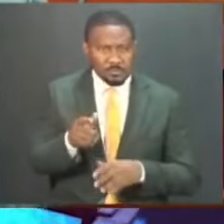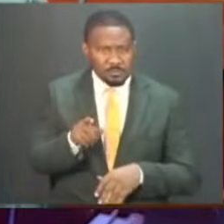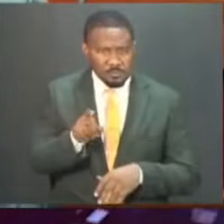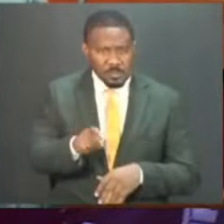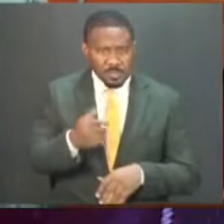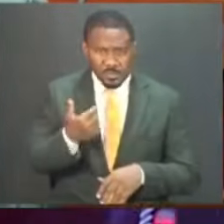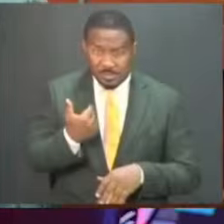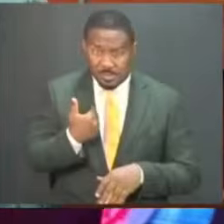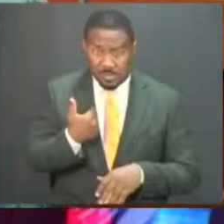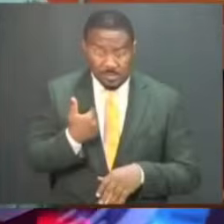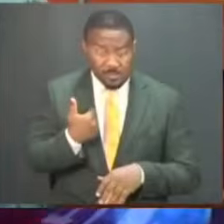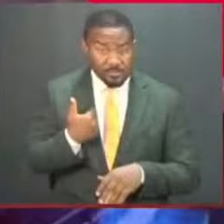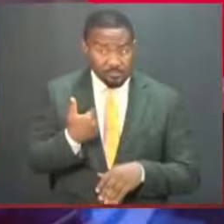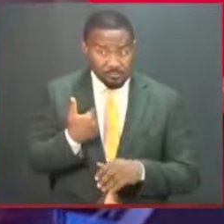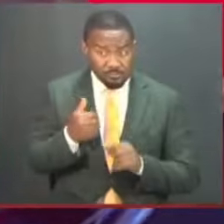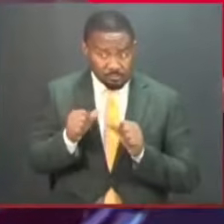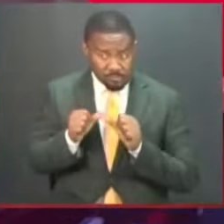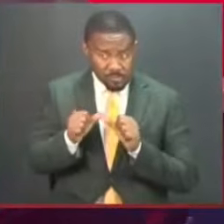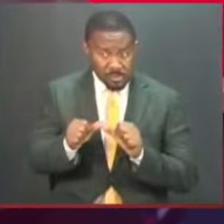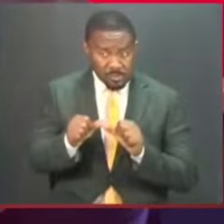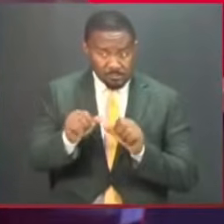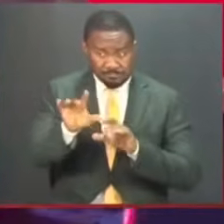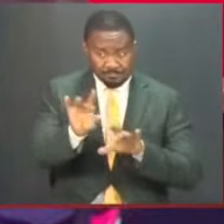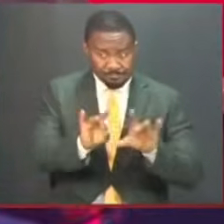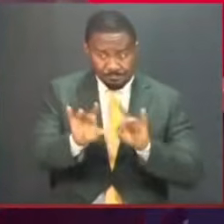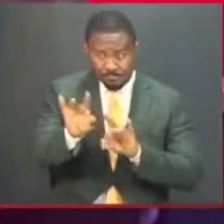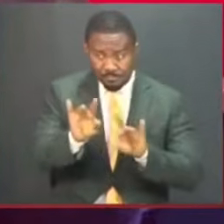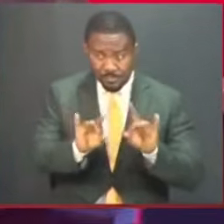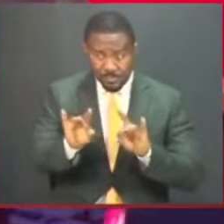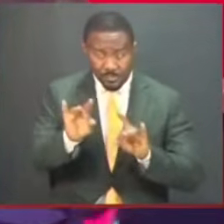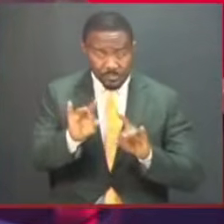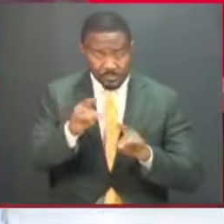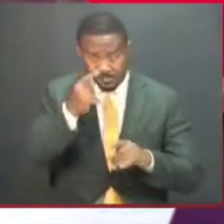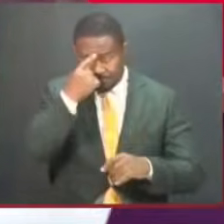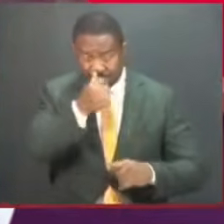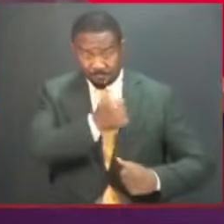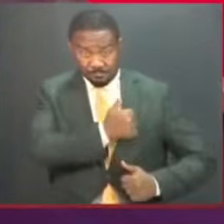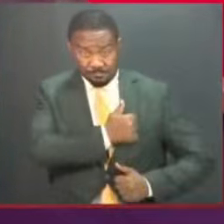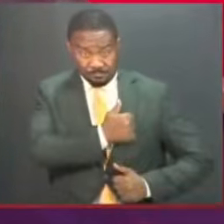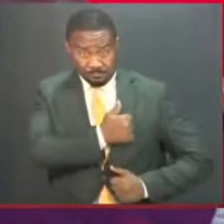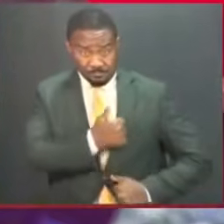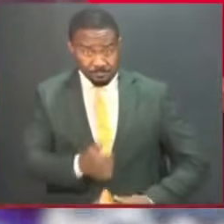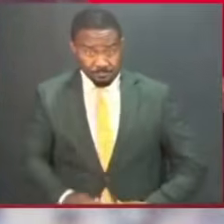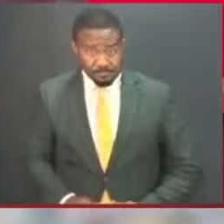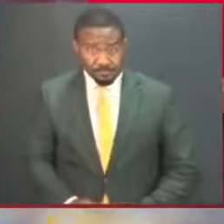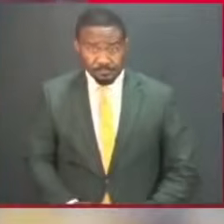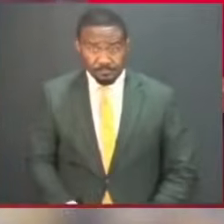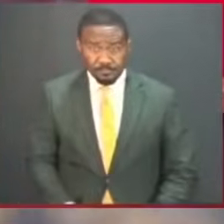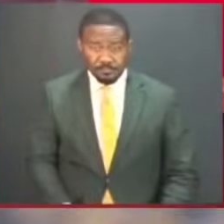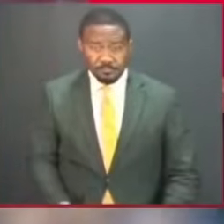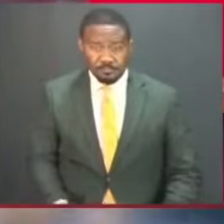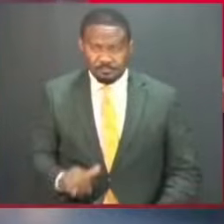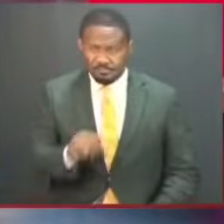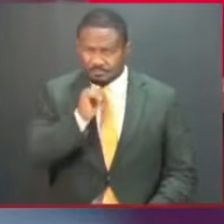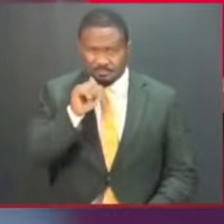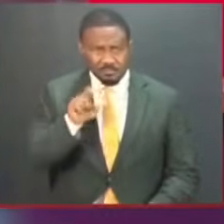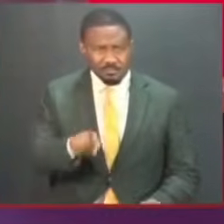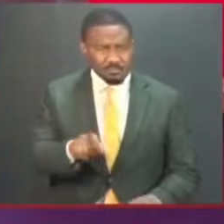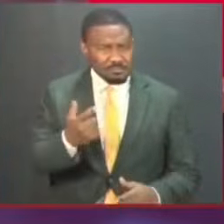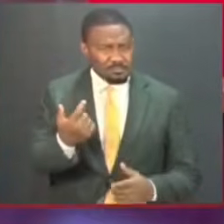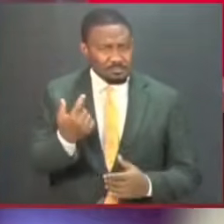continuous recruitment or enlistment process? We don't have to wait and do